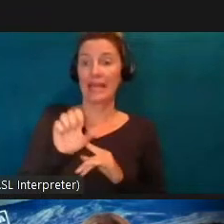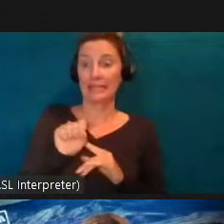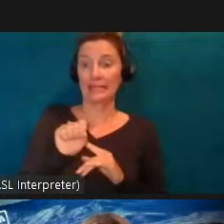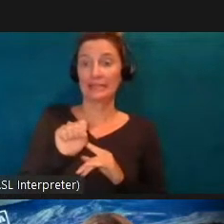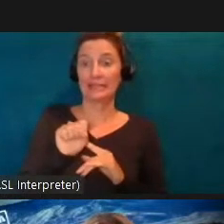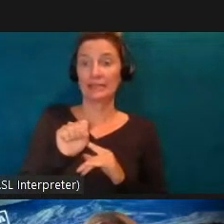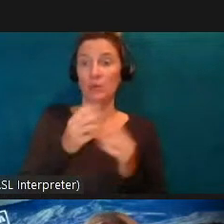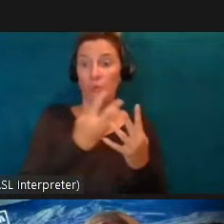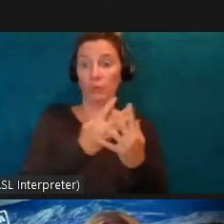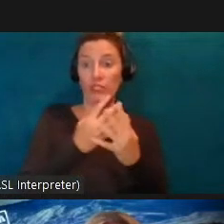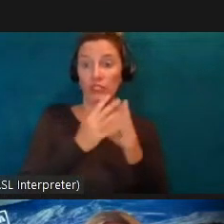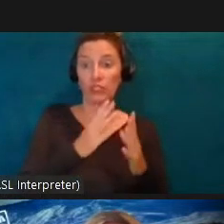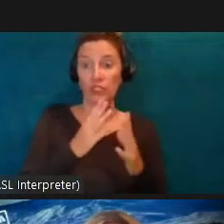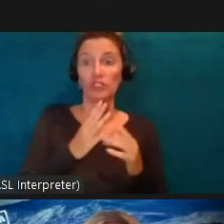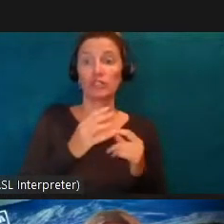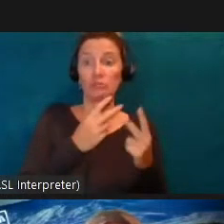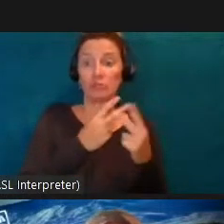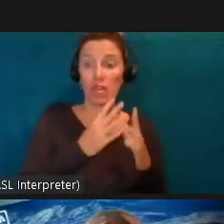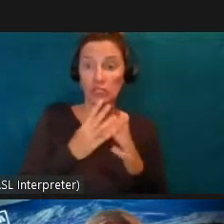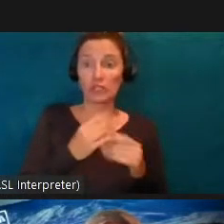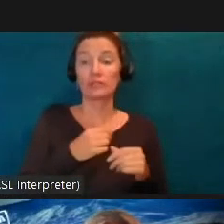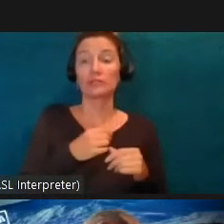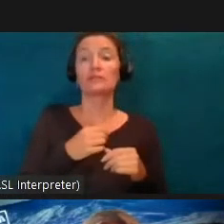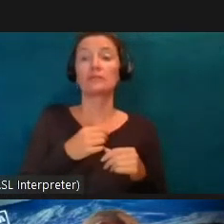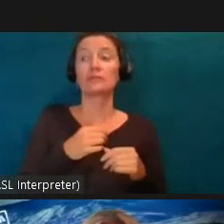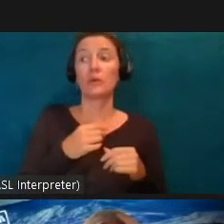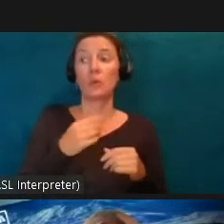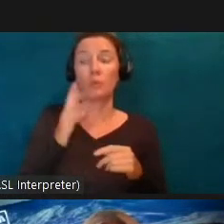fires for us, and they were released due to COVID-19?